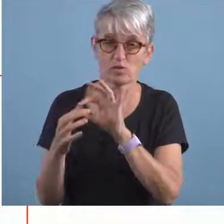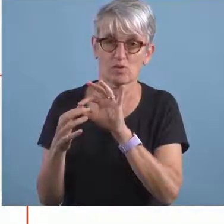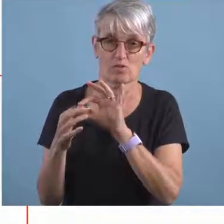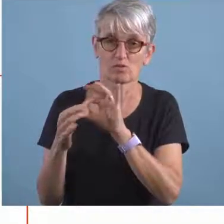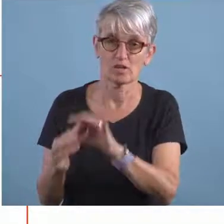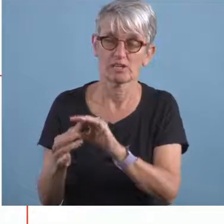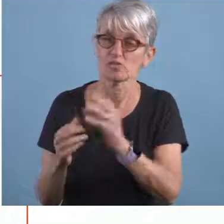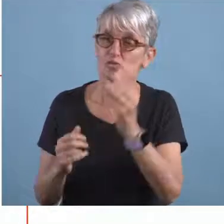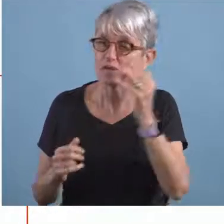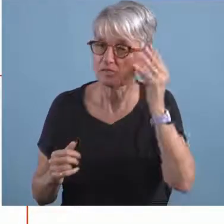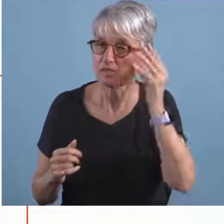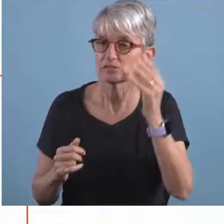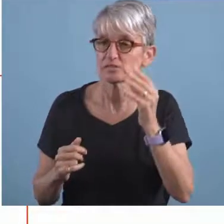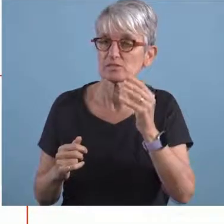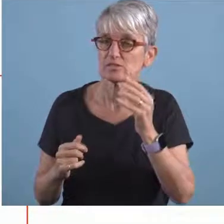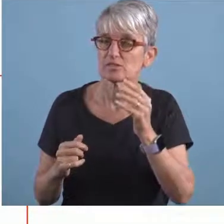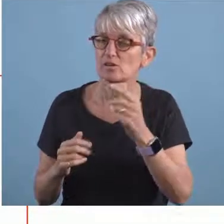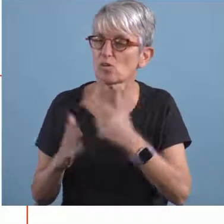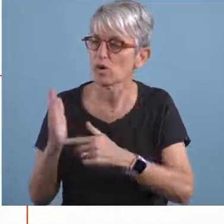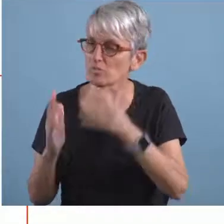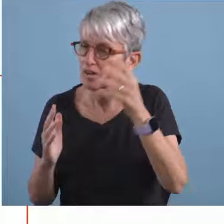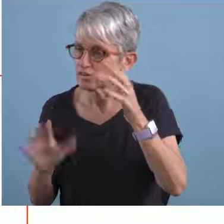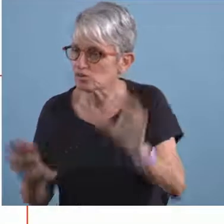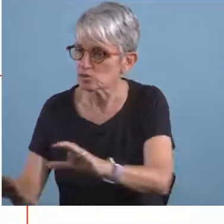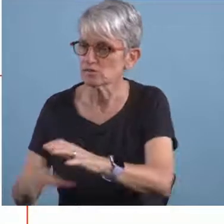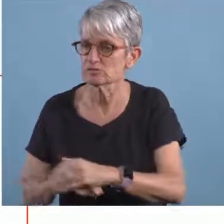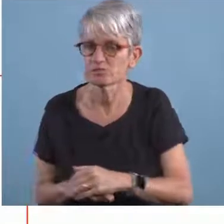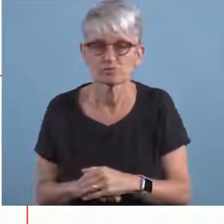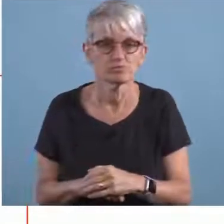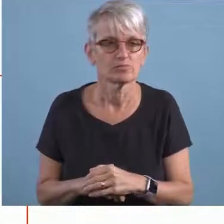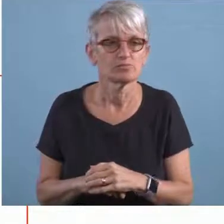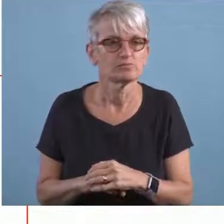the parents, about what the parent was doing.